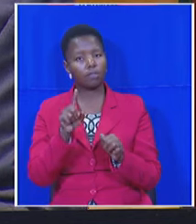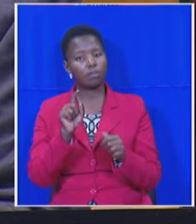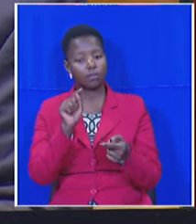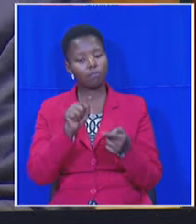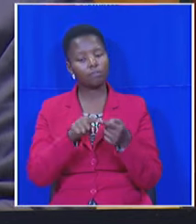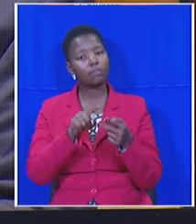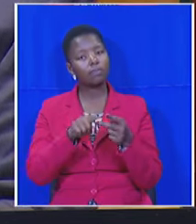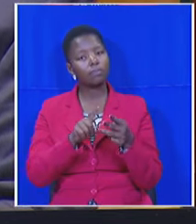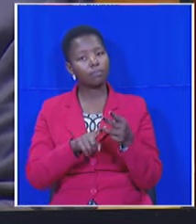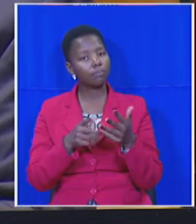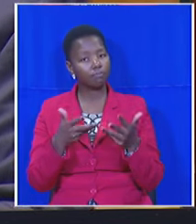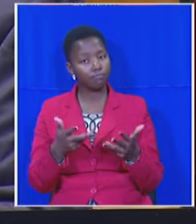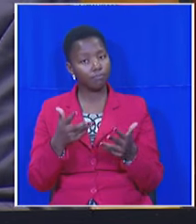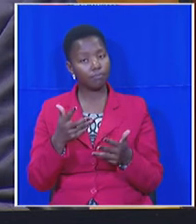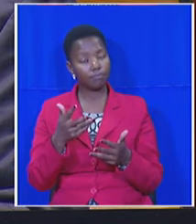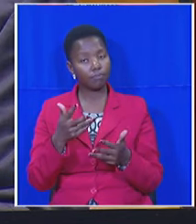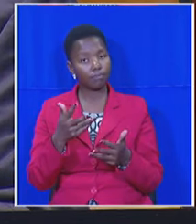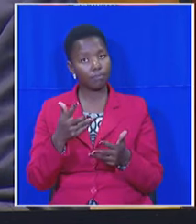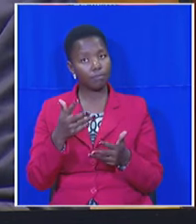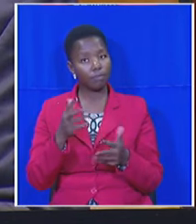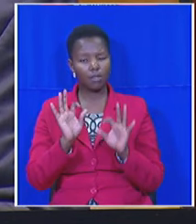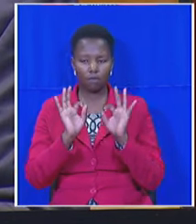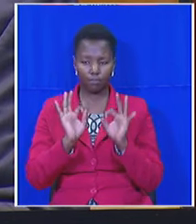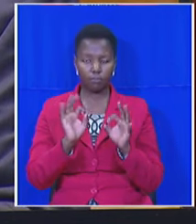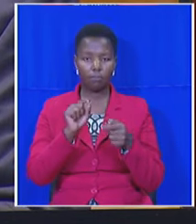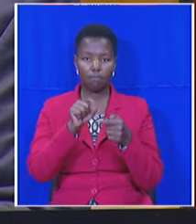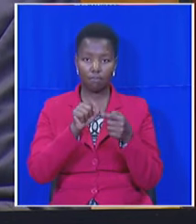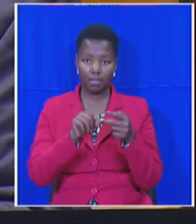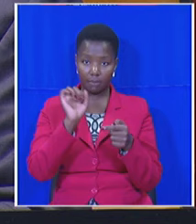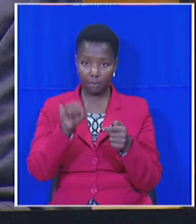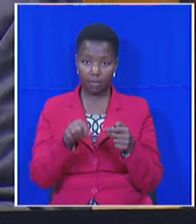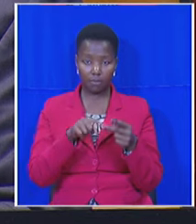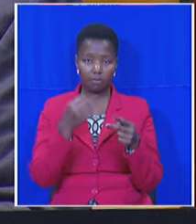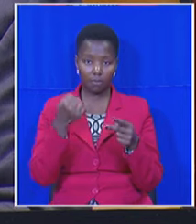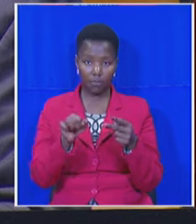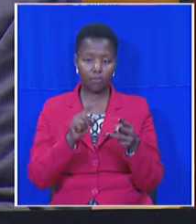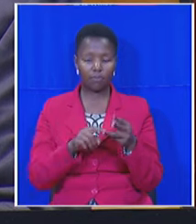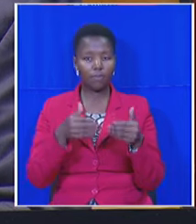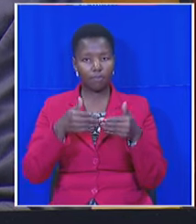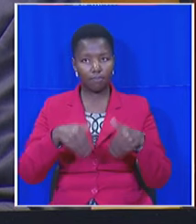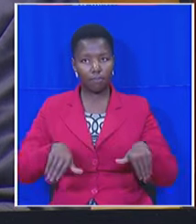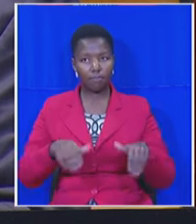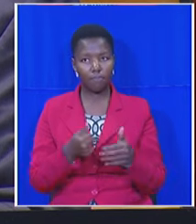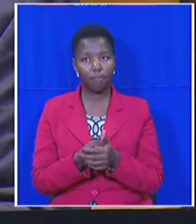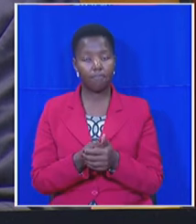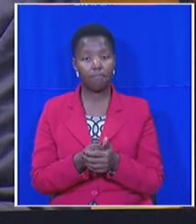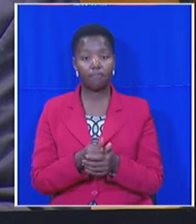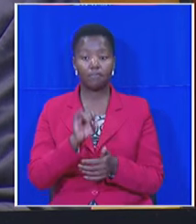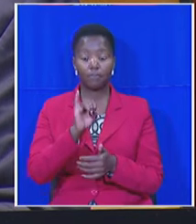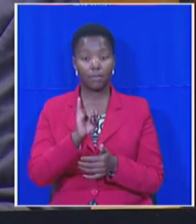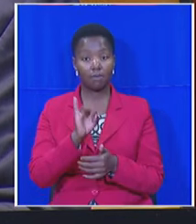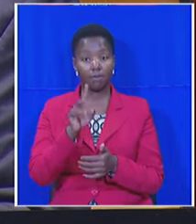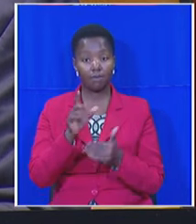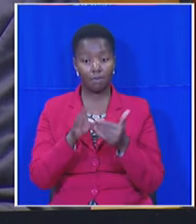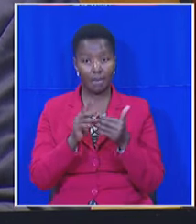their vote by pressing the appropriate button below the yes, no, or abstain signs. If a member